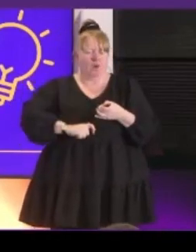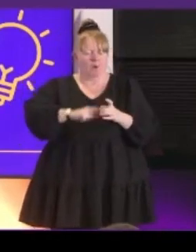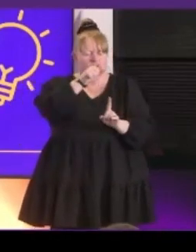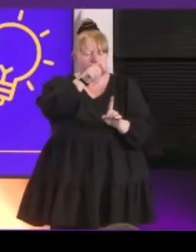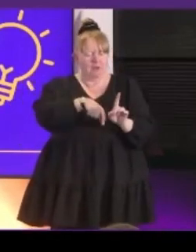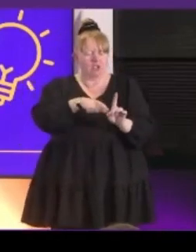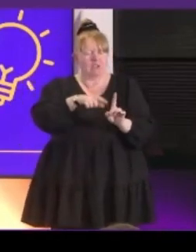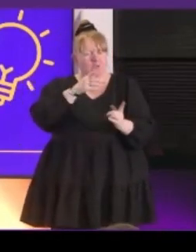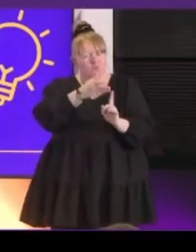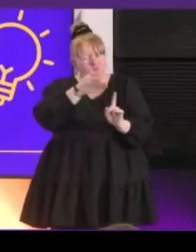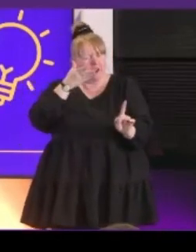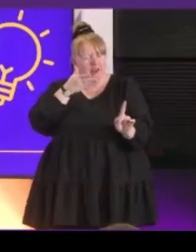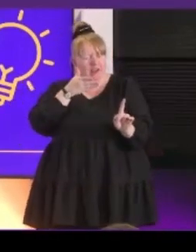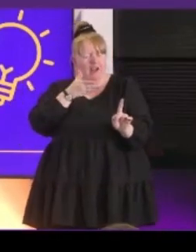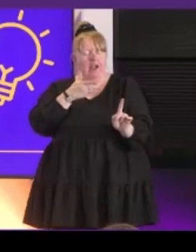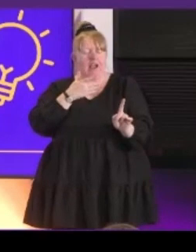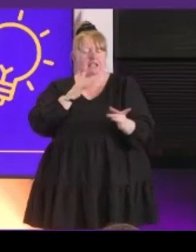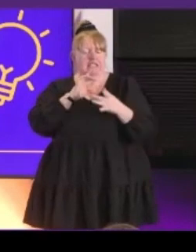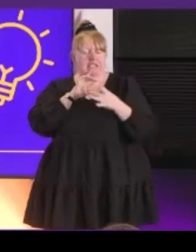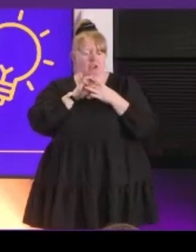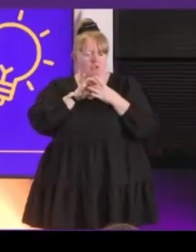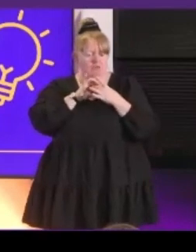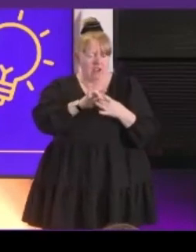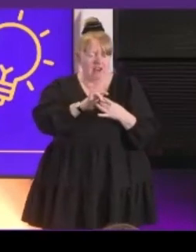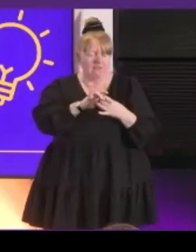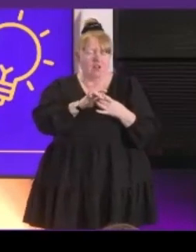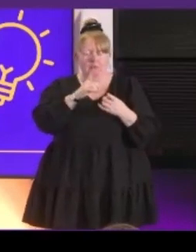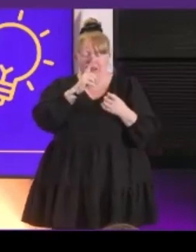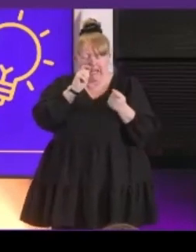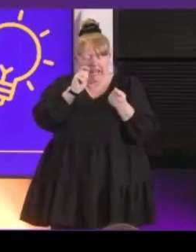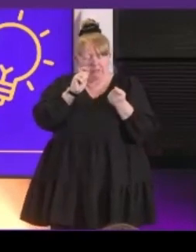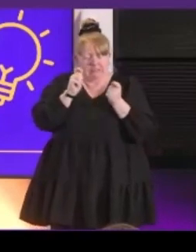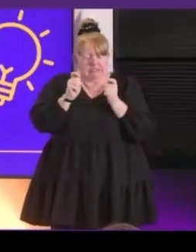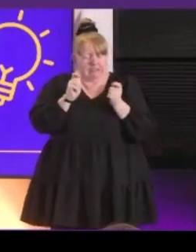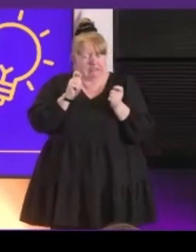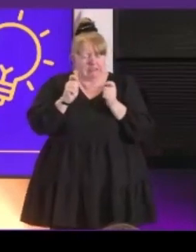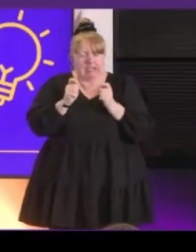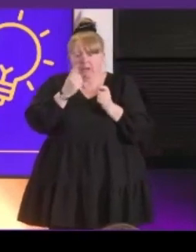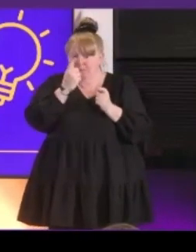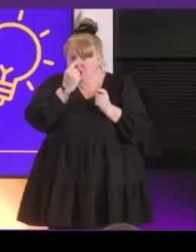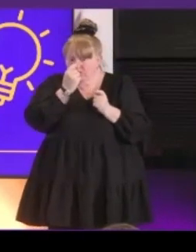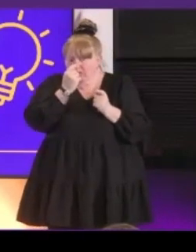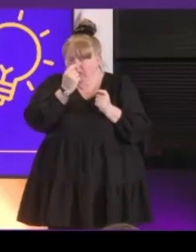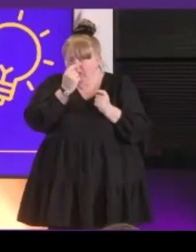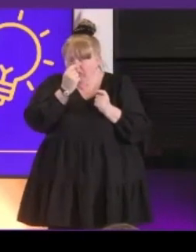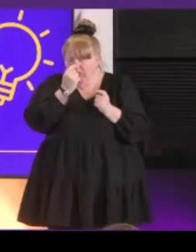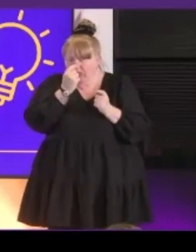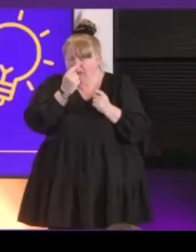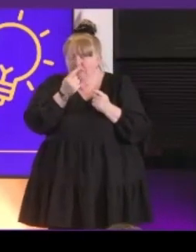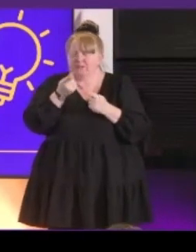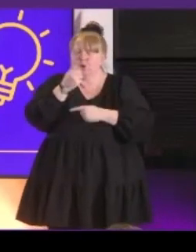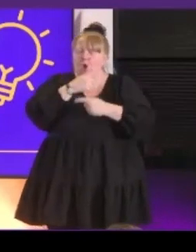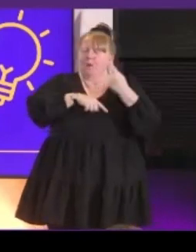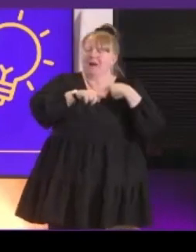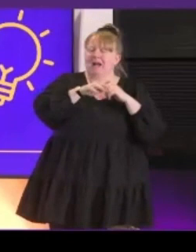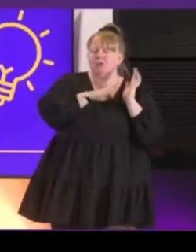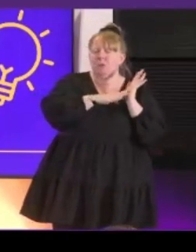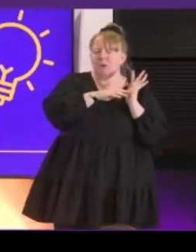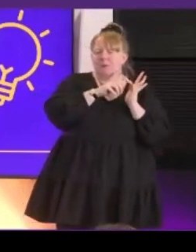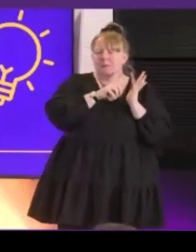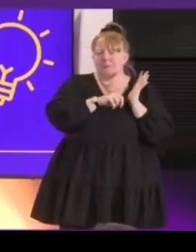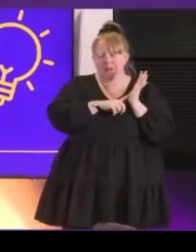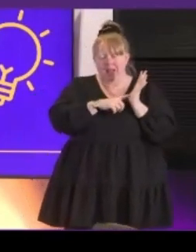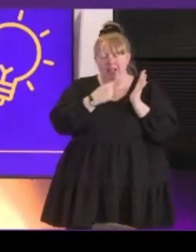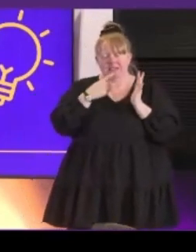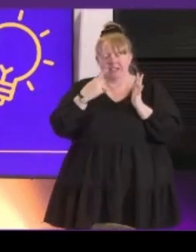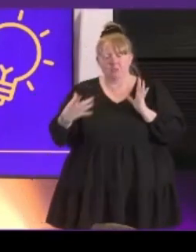that it's something that's relevant and tangible that you can do, but going back to what Mel said about joining it